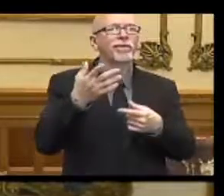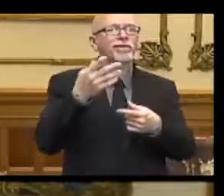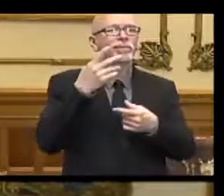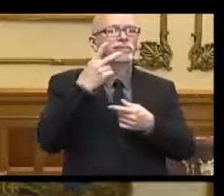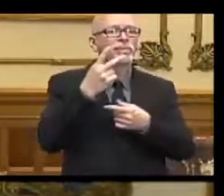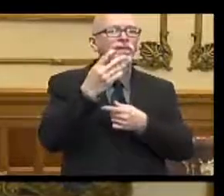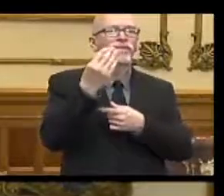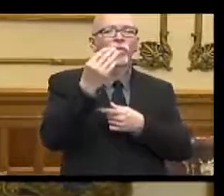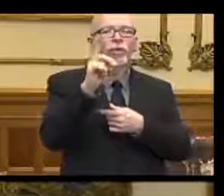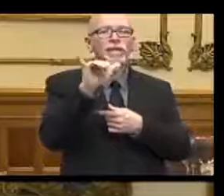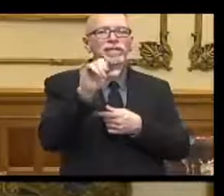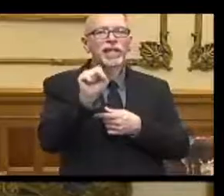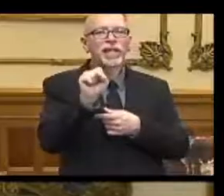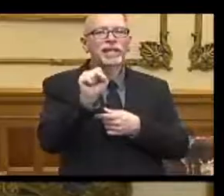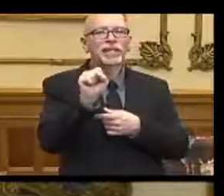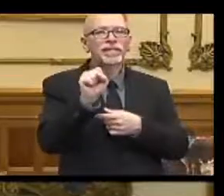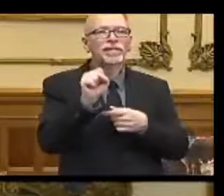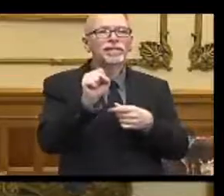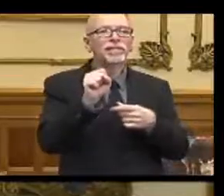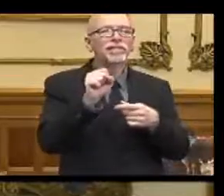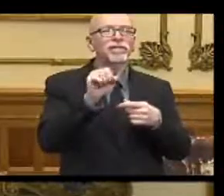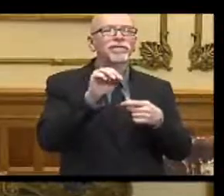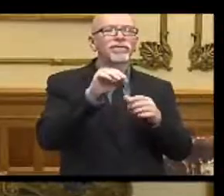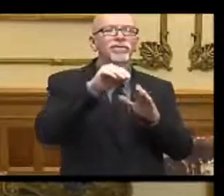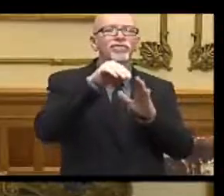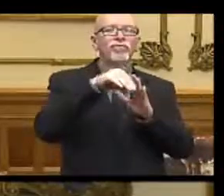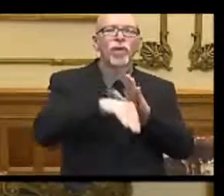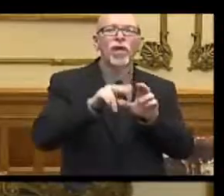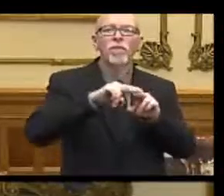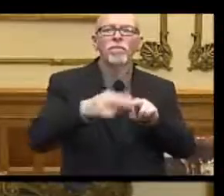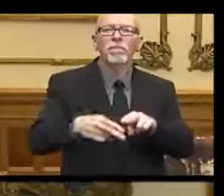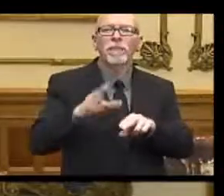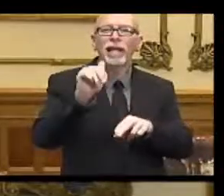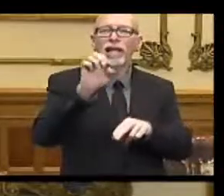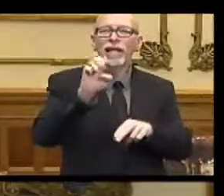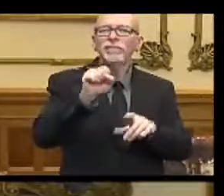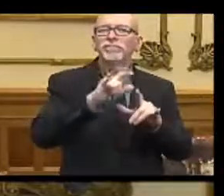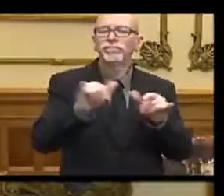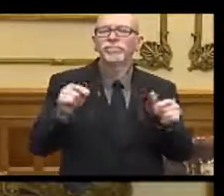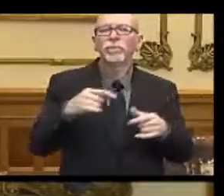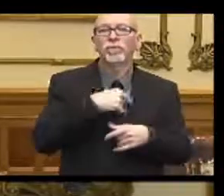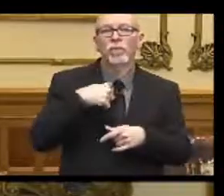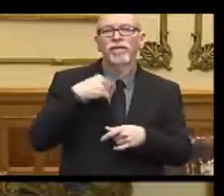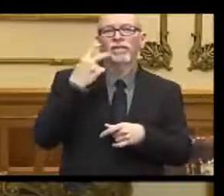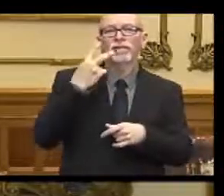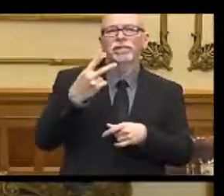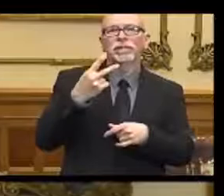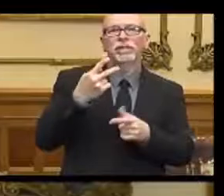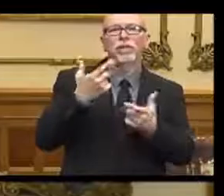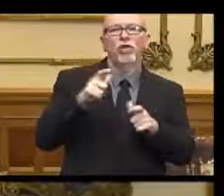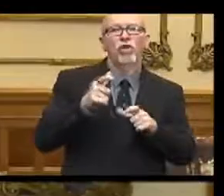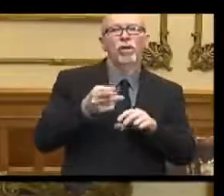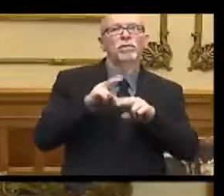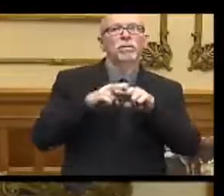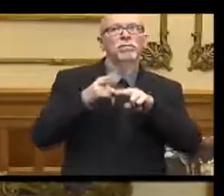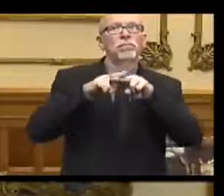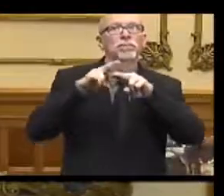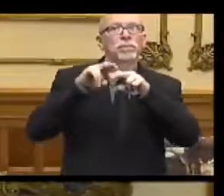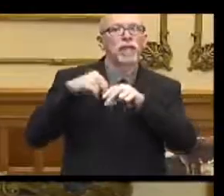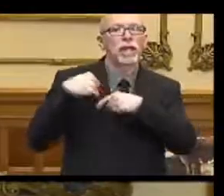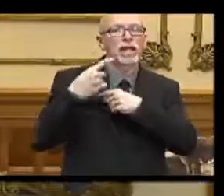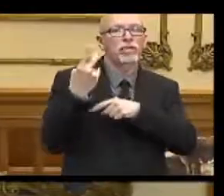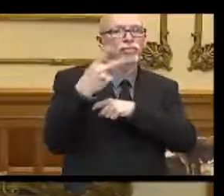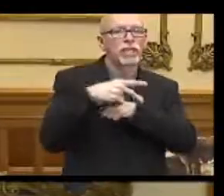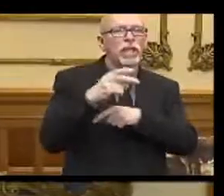14 days worth of drops in cases, that kind of thing. We've seen large spikes in the last couple of days.